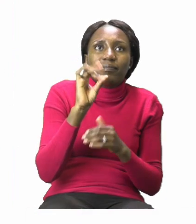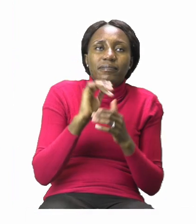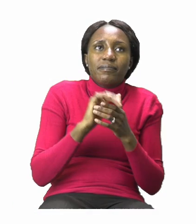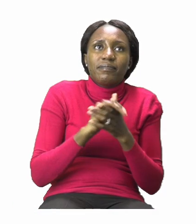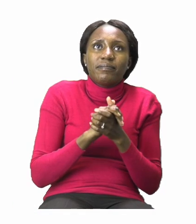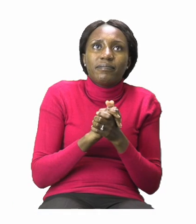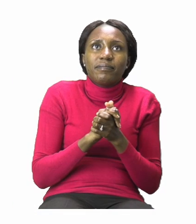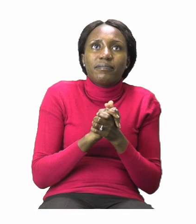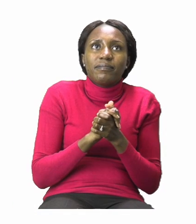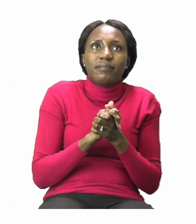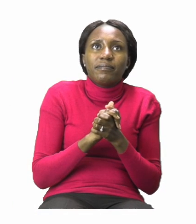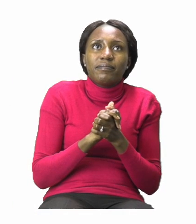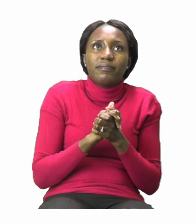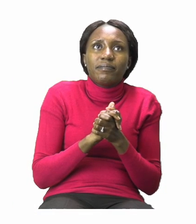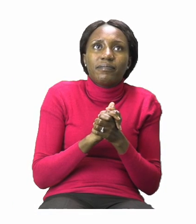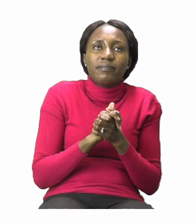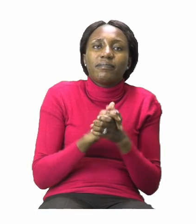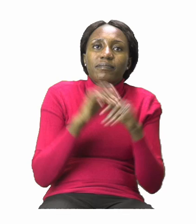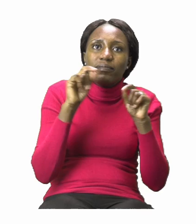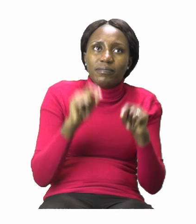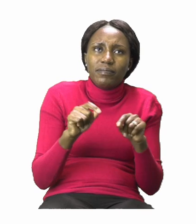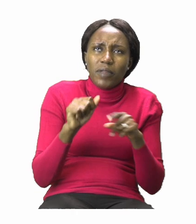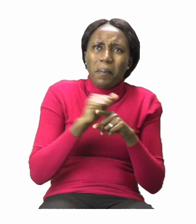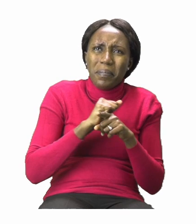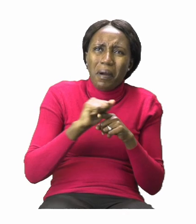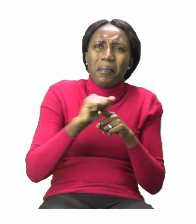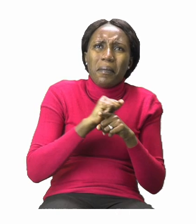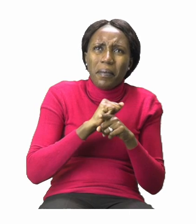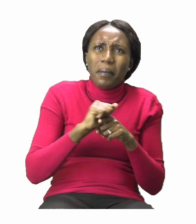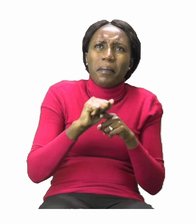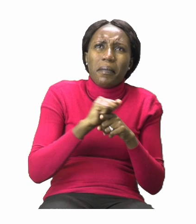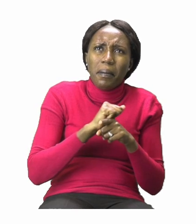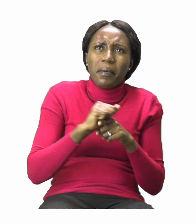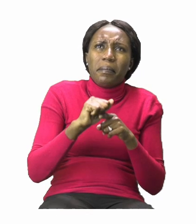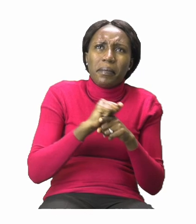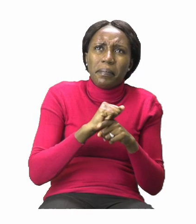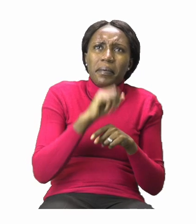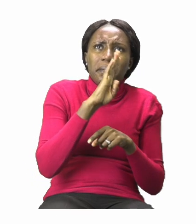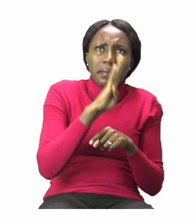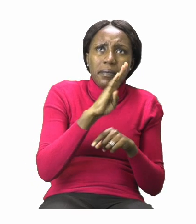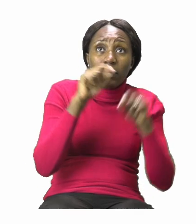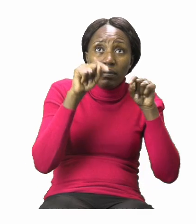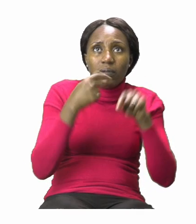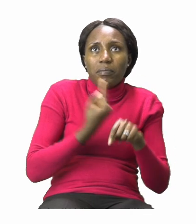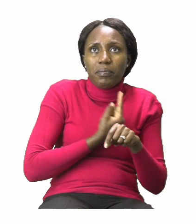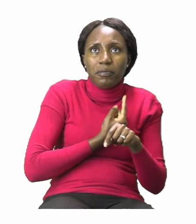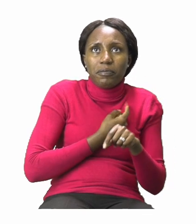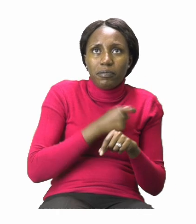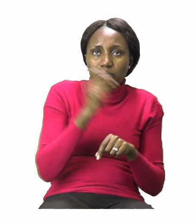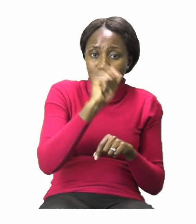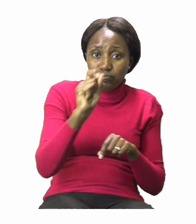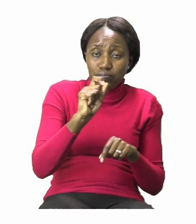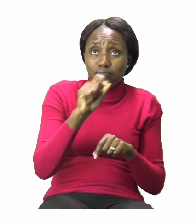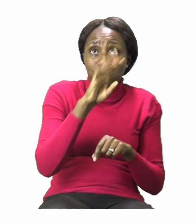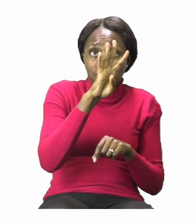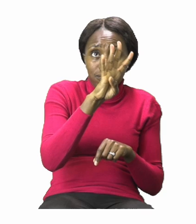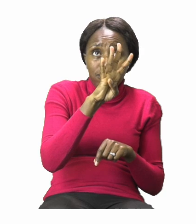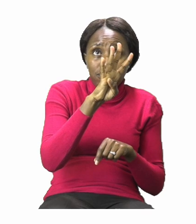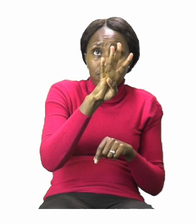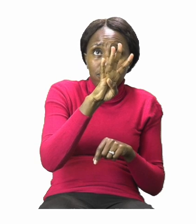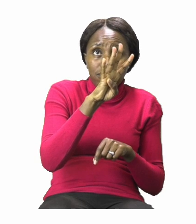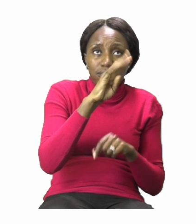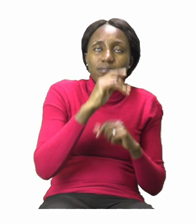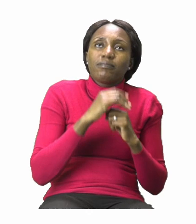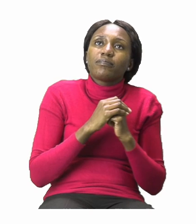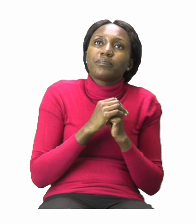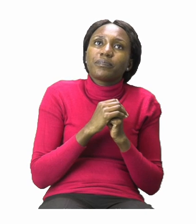8, because we have been practicing so much, we are now going to write the number 4 without any